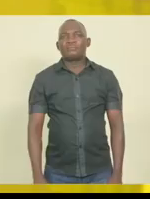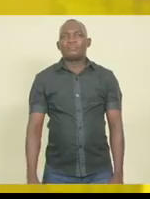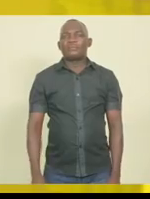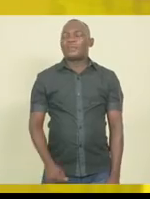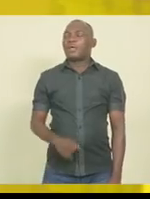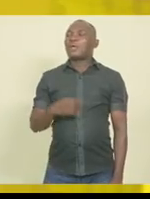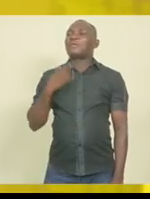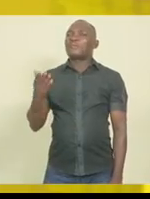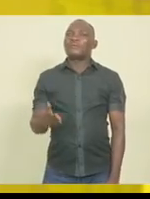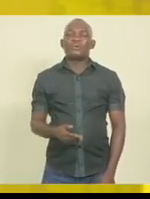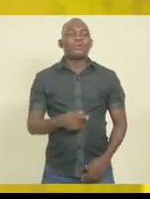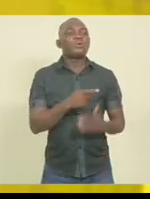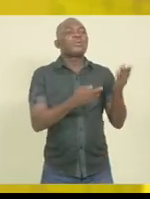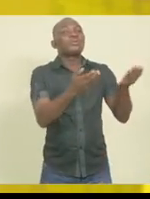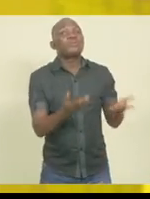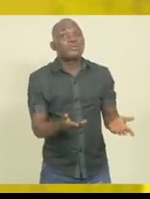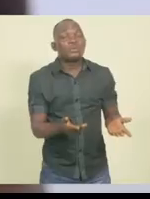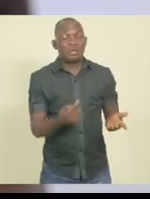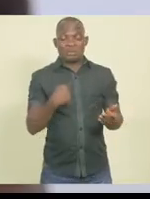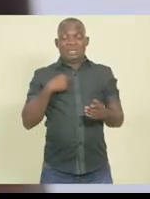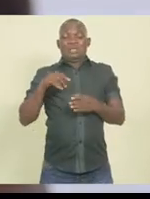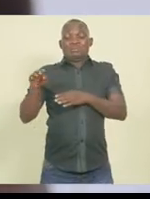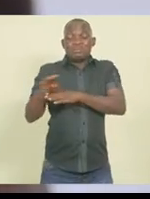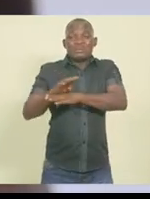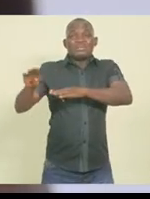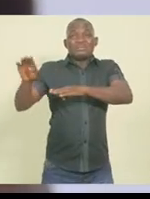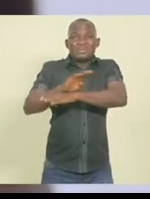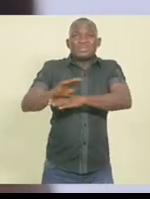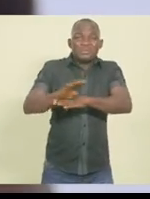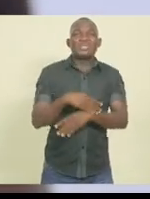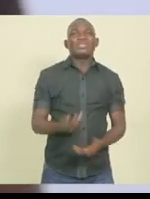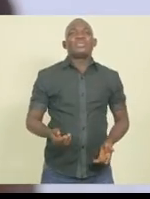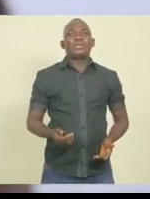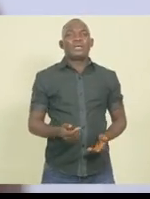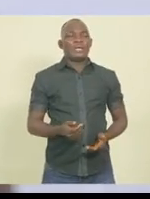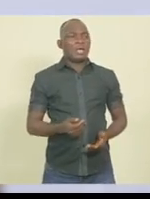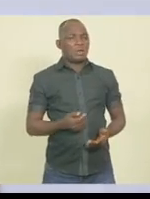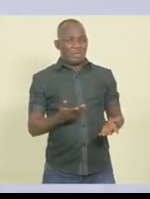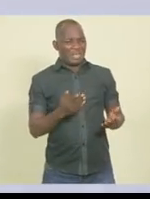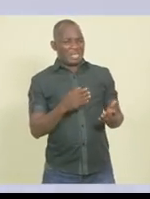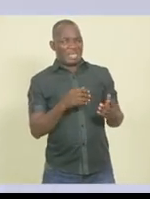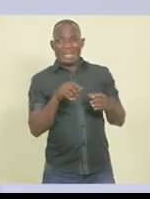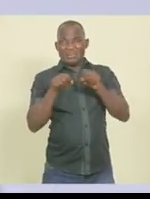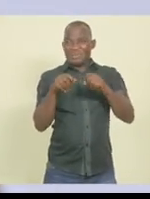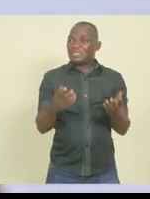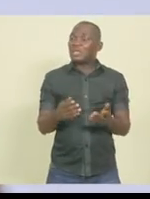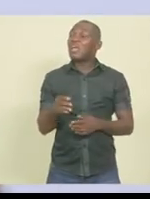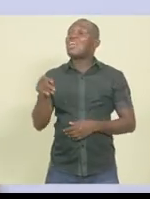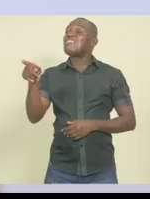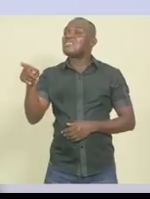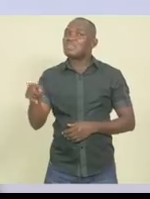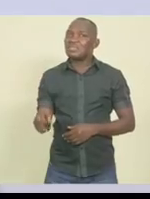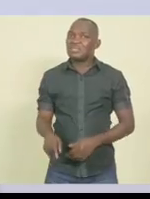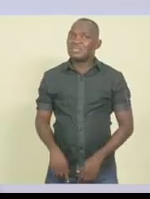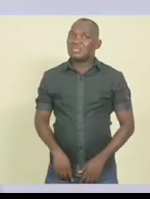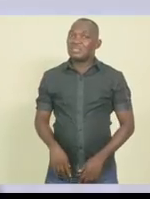Thank you. What do you want? I am busy. Are we fighting? Look, I'm